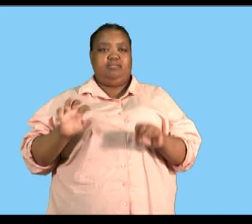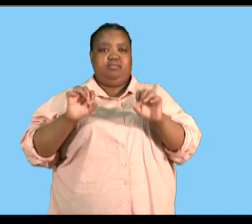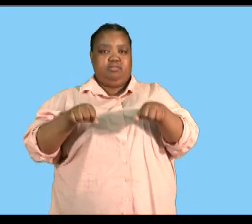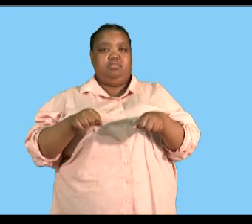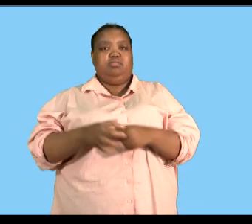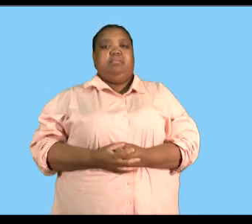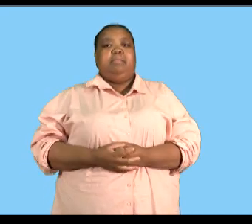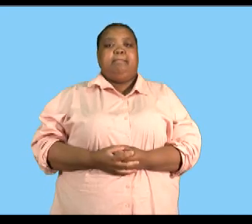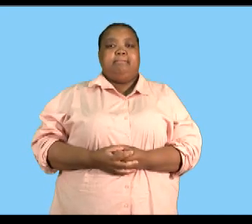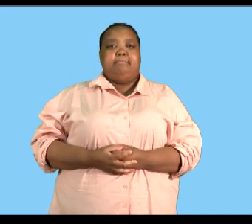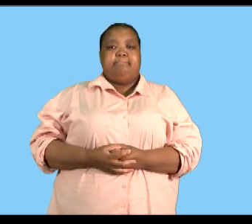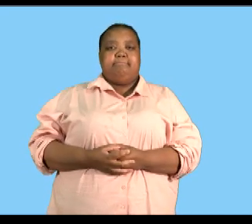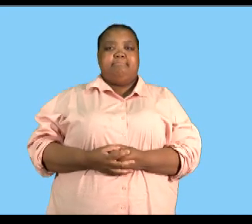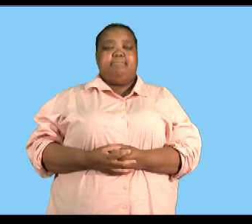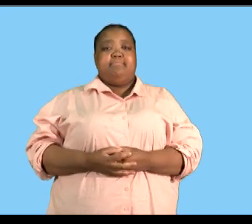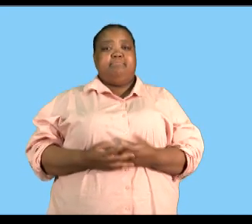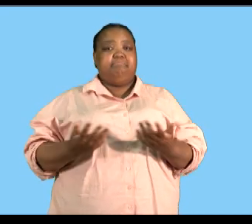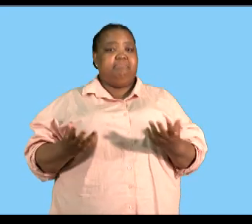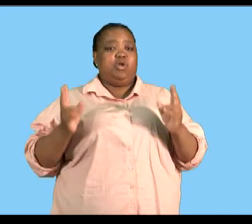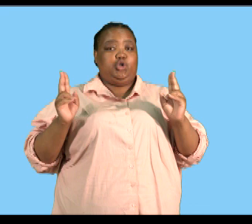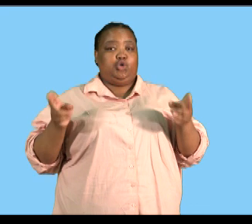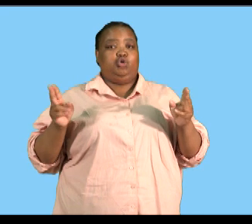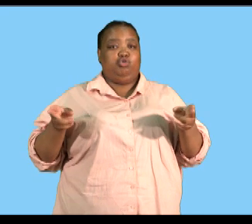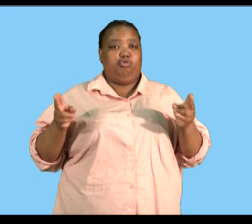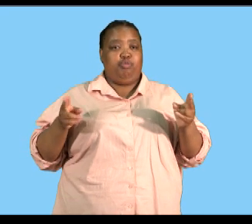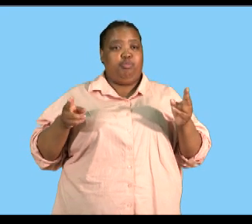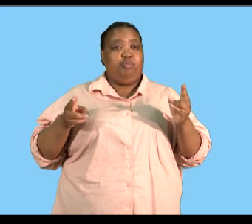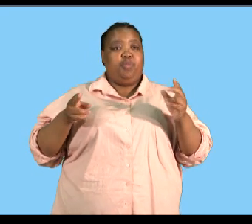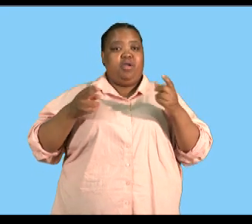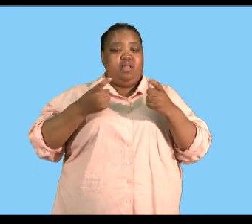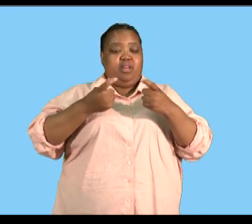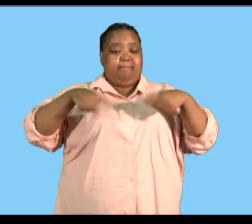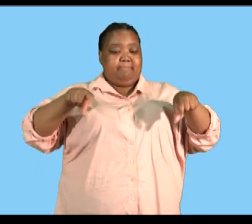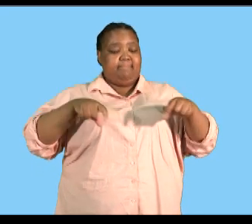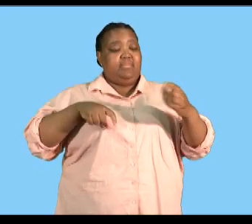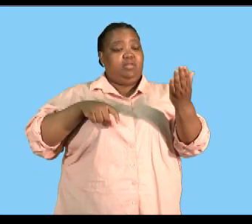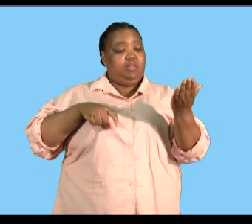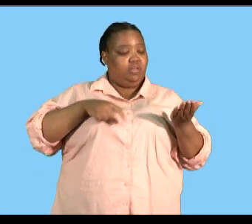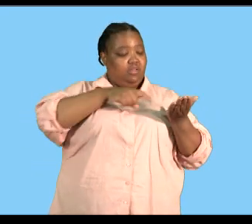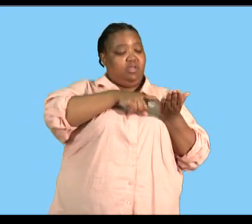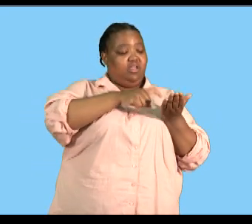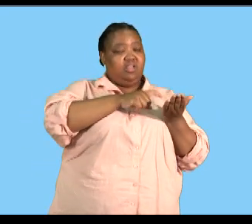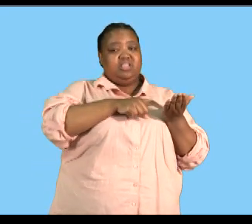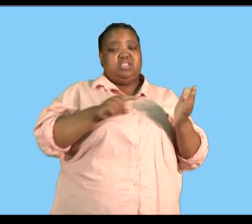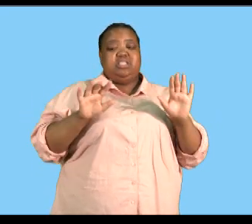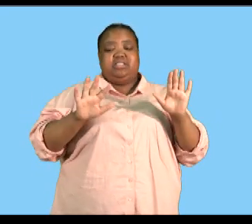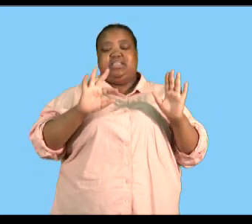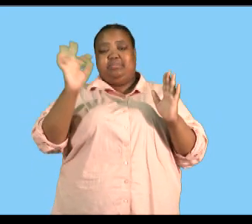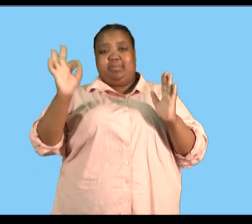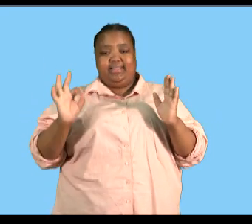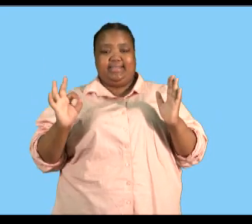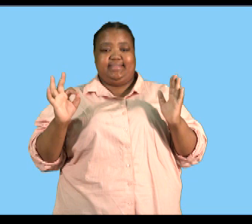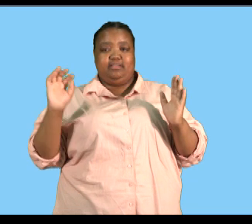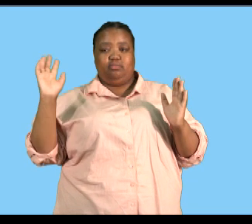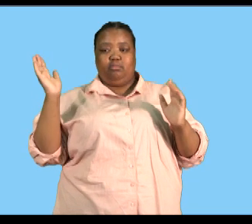4.2.5. It is common to give 10% of the bill as a tip to waiters. Calculate